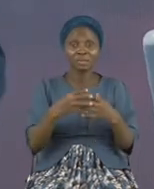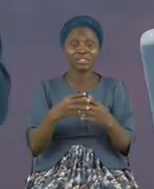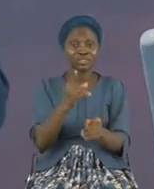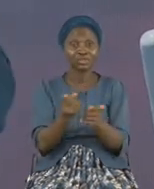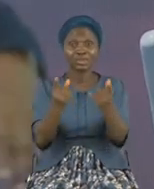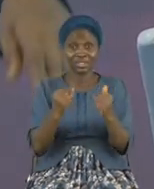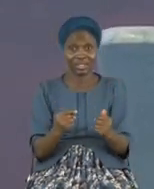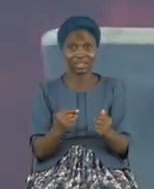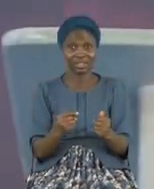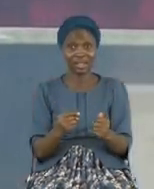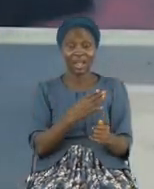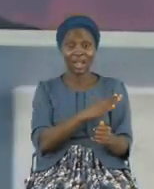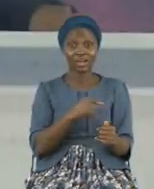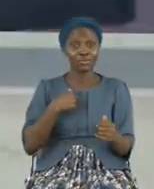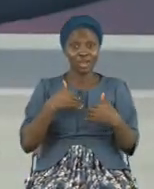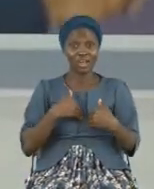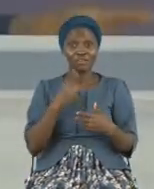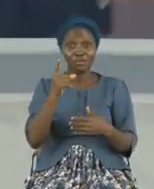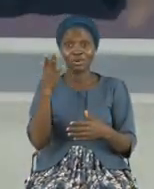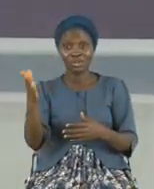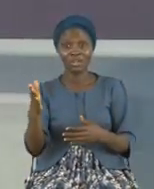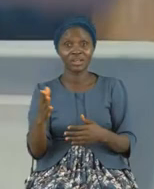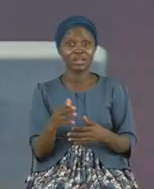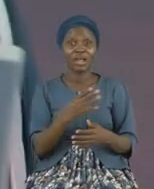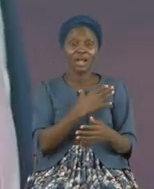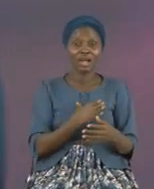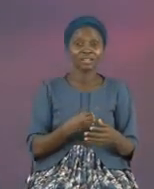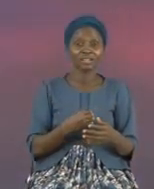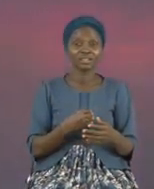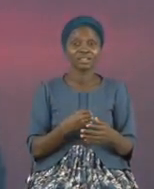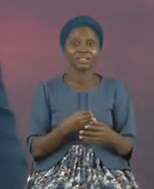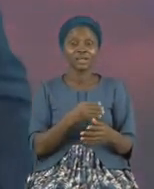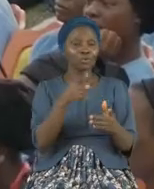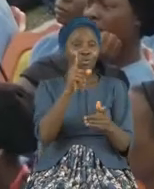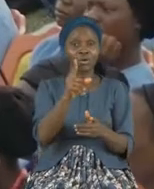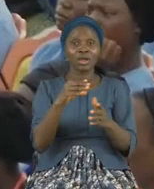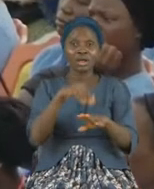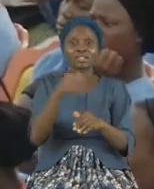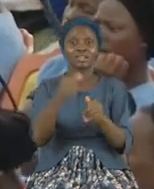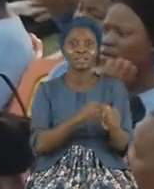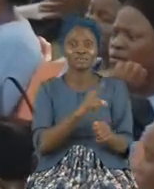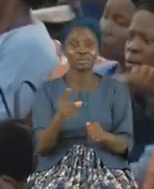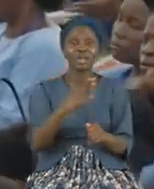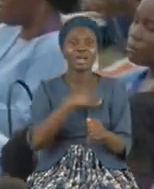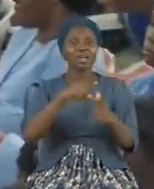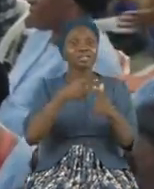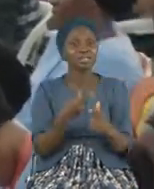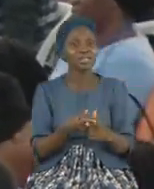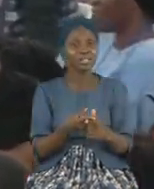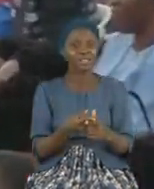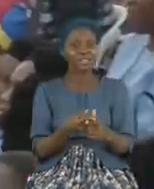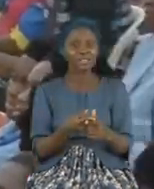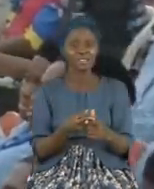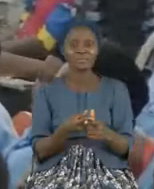had one there, had one in Lagos, had one in the state, had one at everywhere. And then social